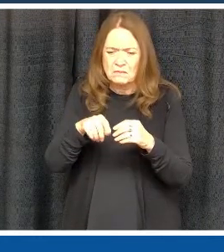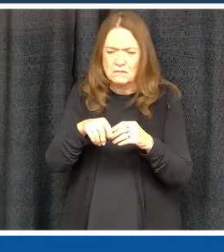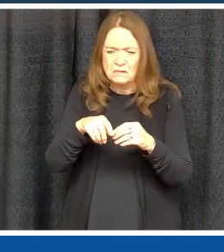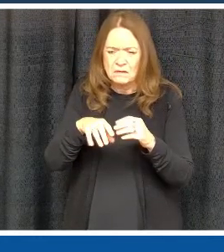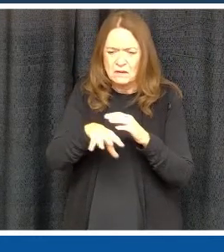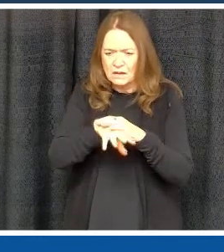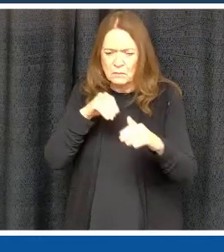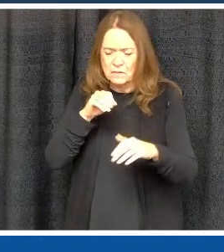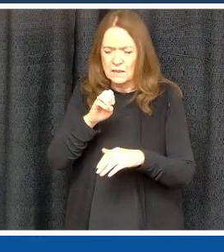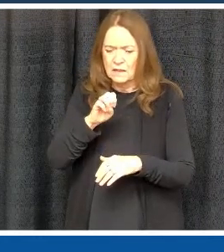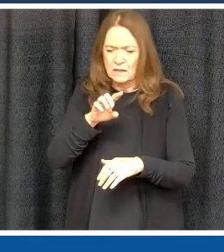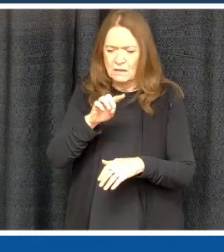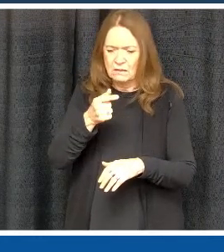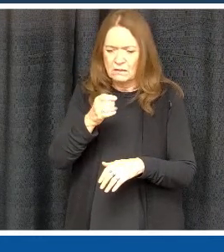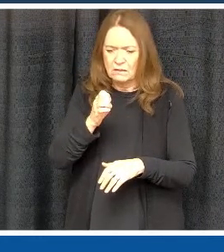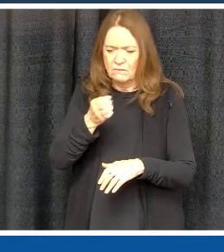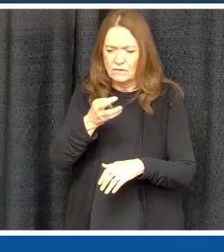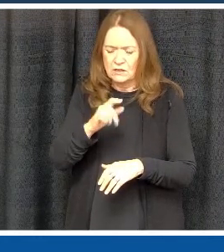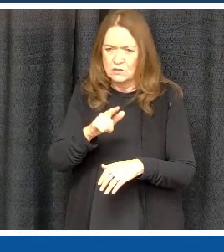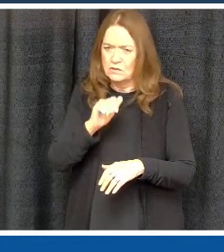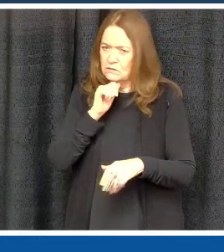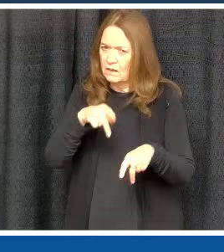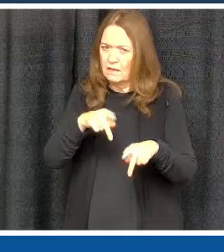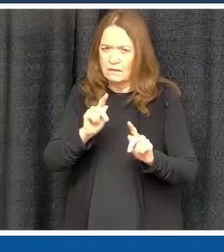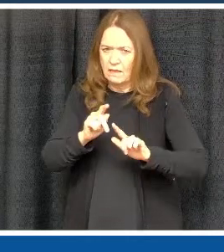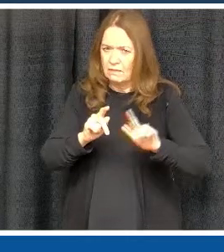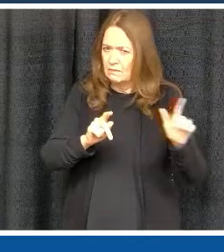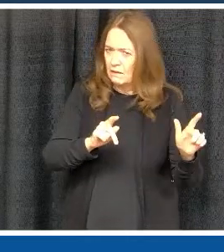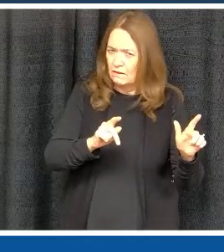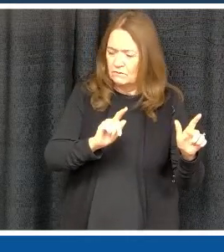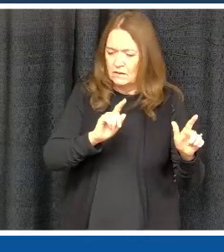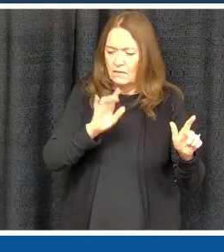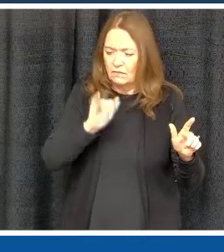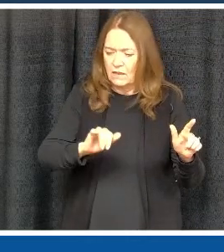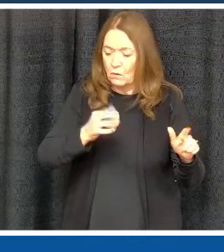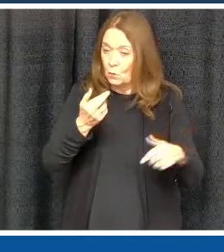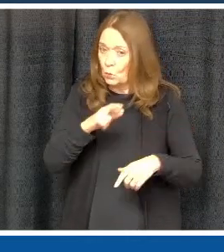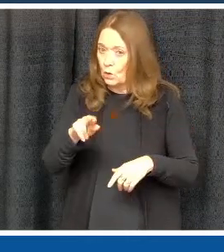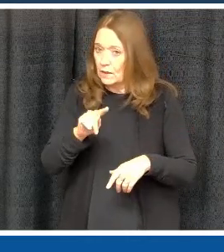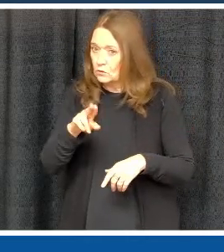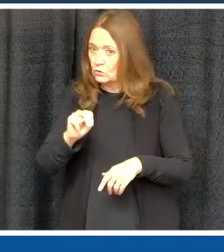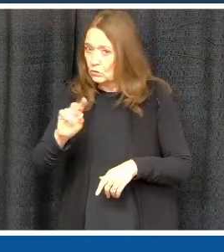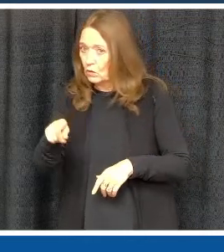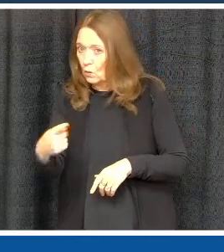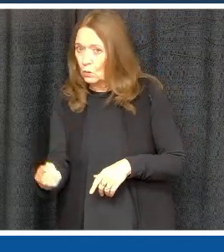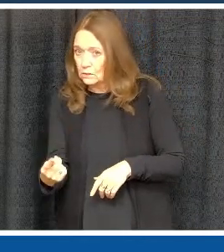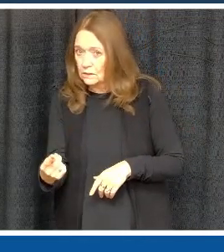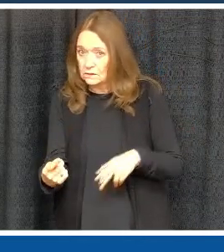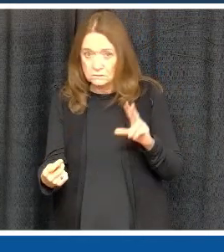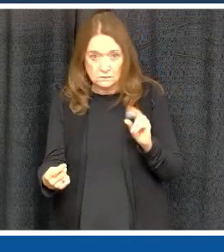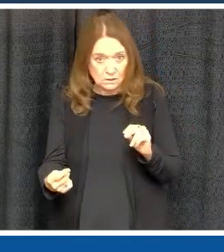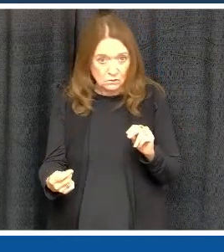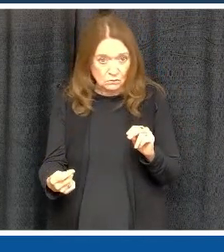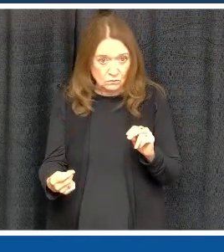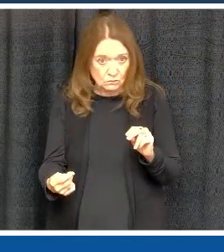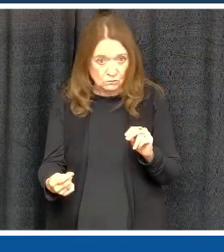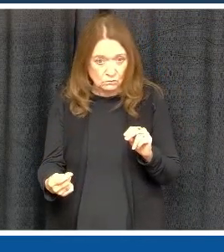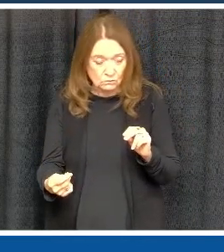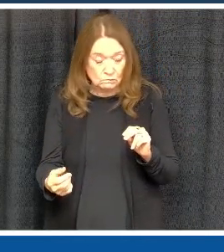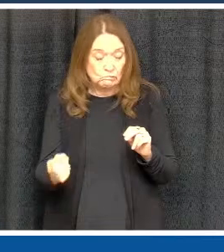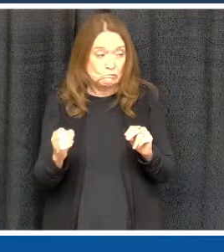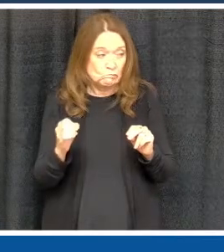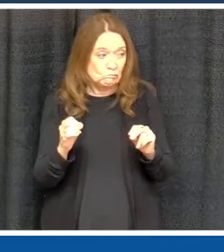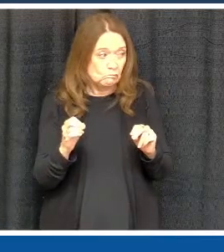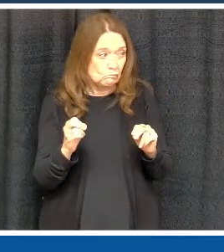Edge Hill that there would be no left turn? That it'd be a right turn only? No. Okay.